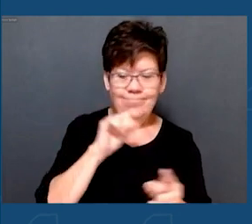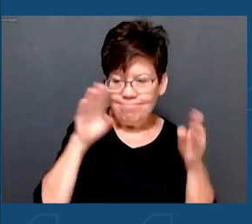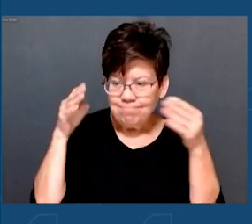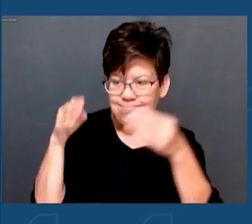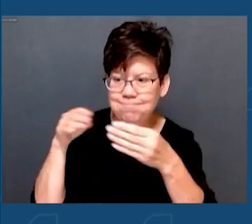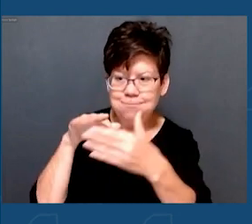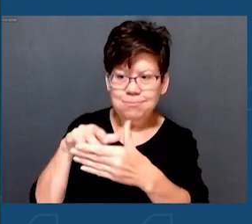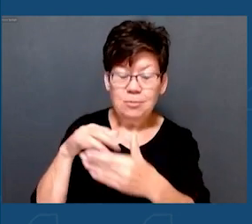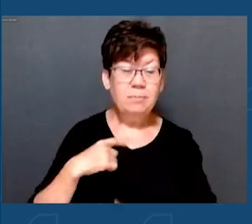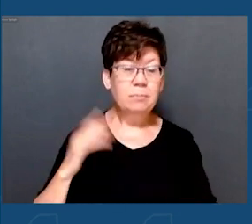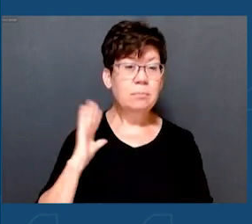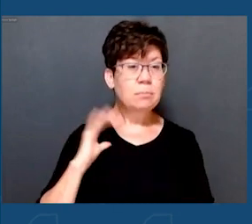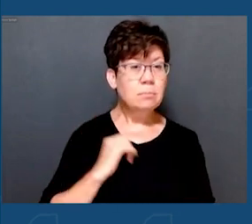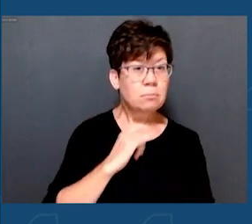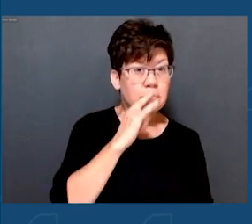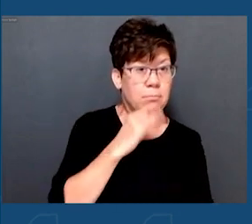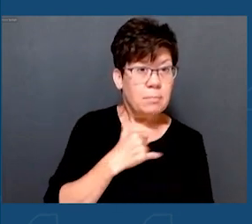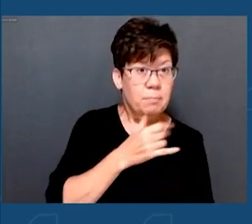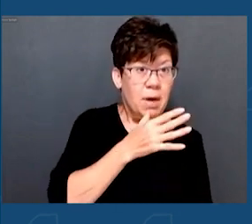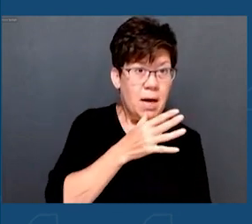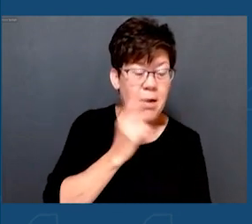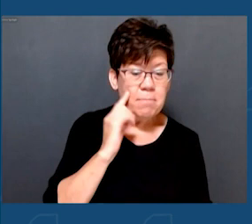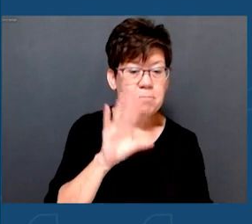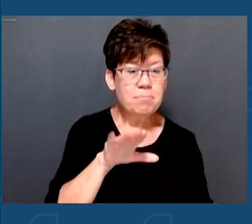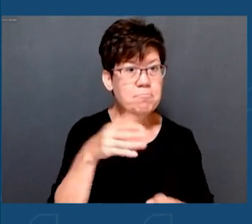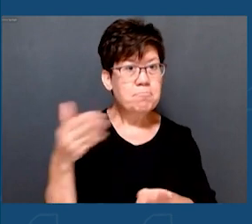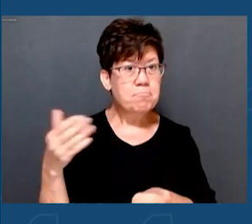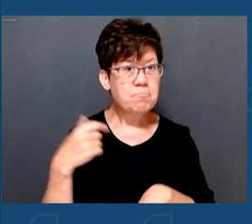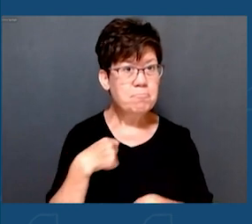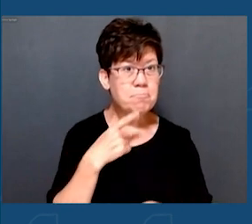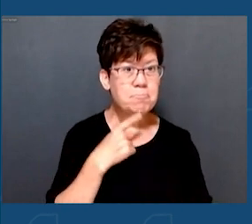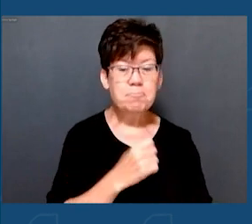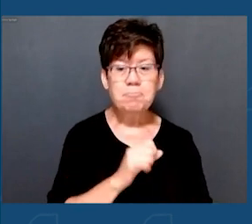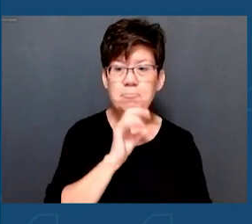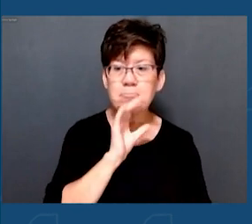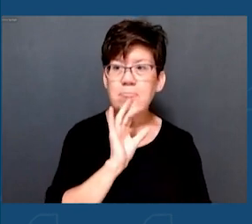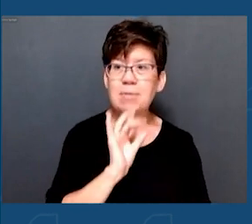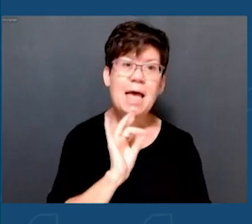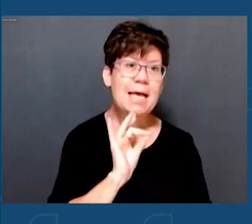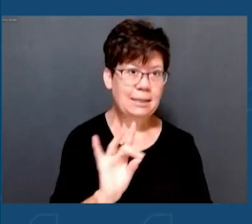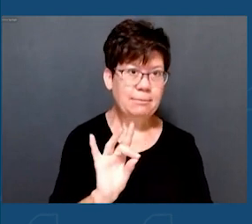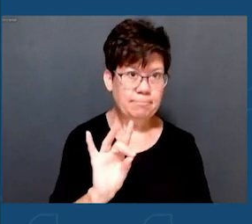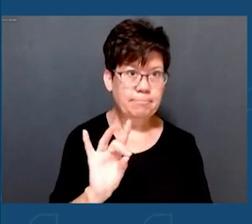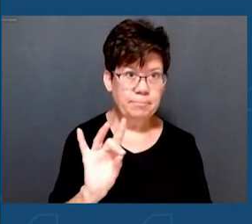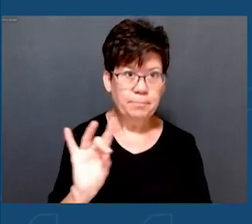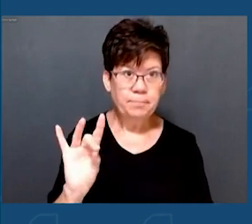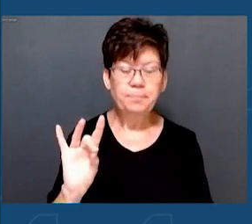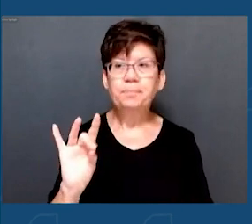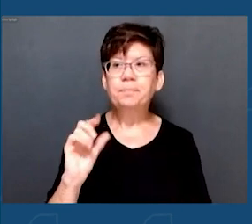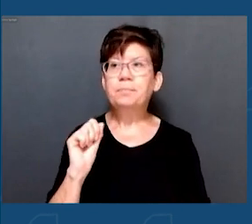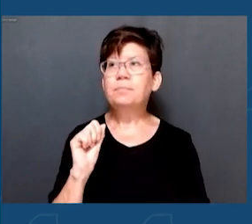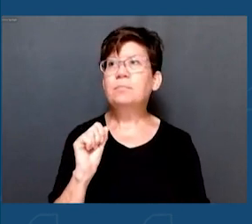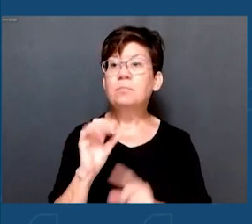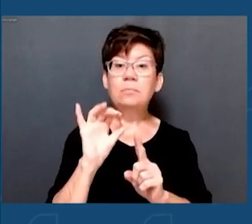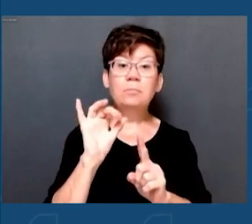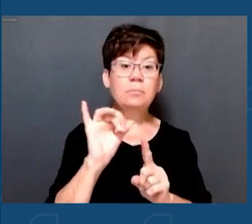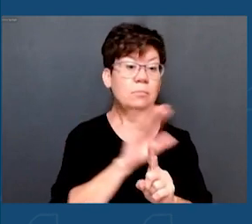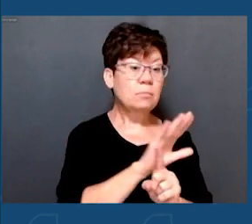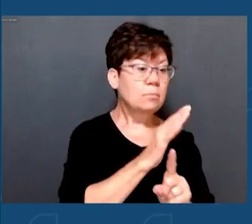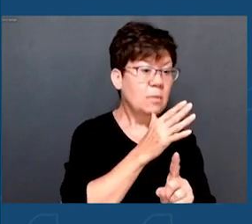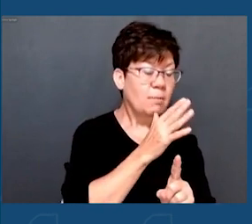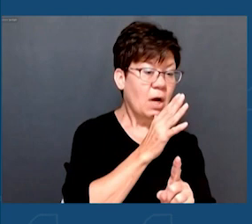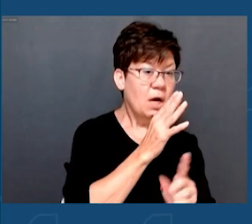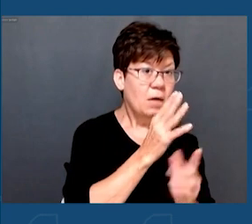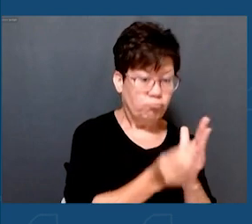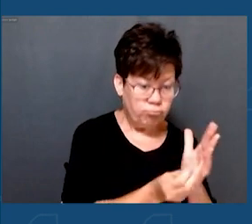little, my mom passed away when I was 8 years old. And in the period after my mom passed away, I lived